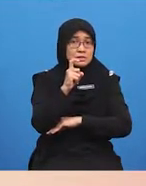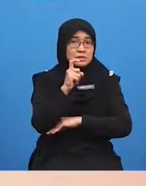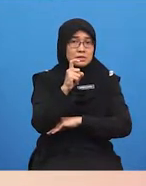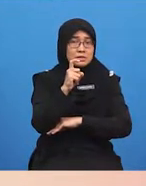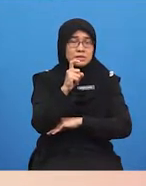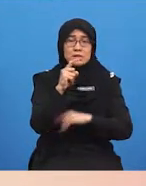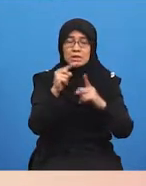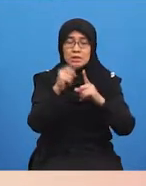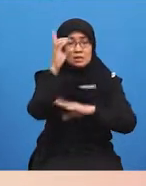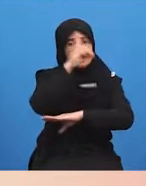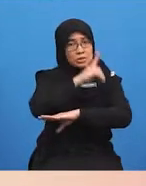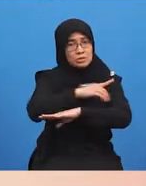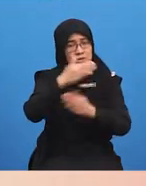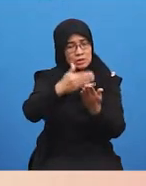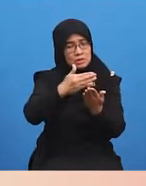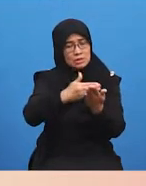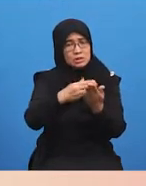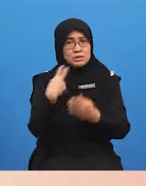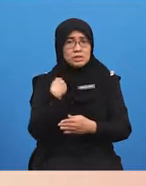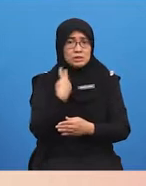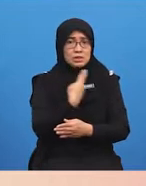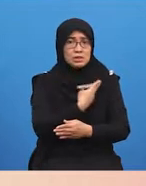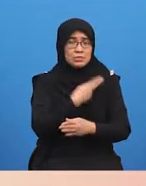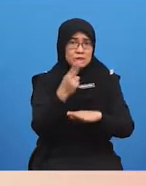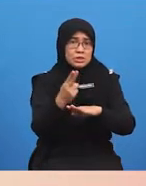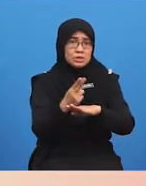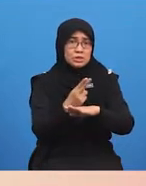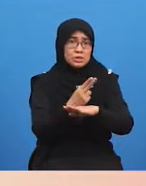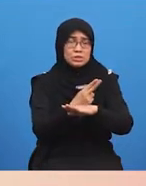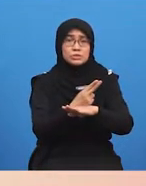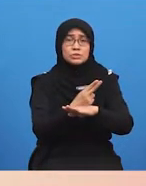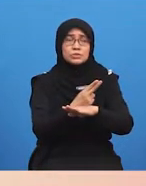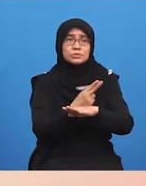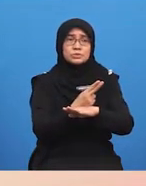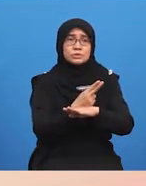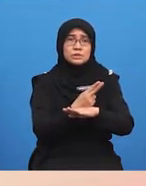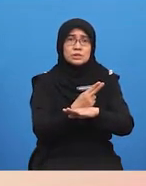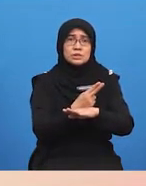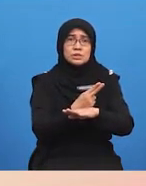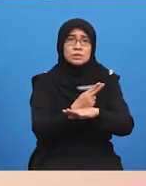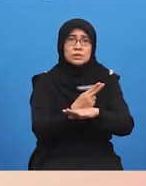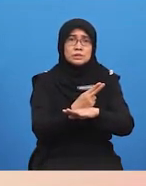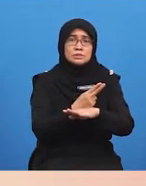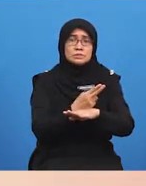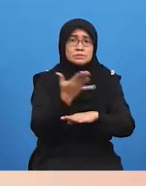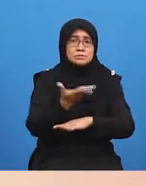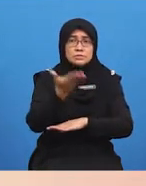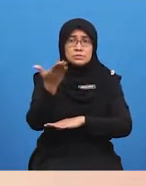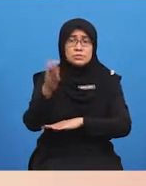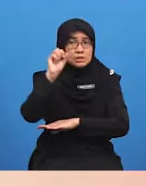In today's lesson, we use there's. Why don't we use there